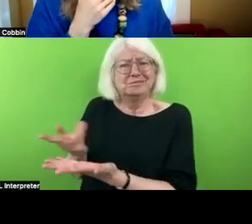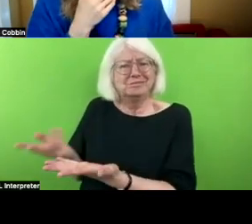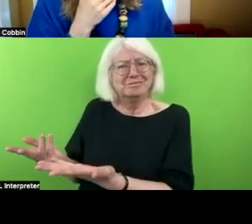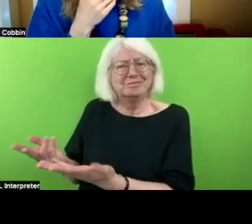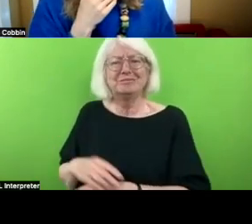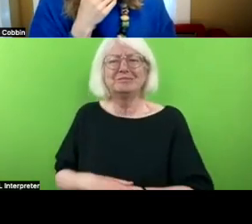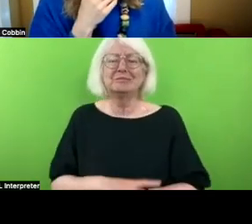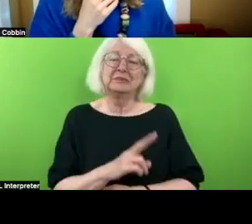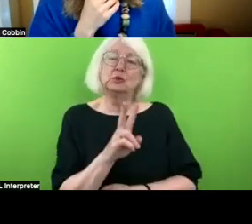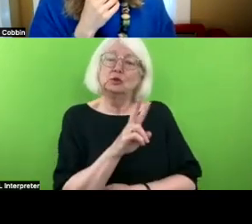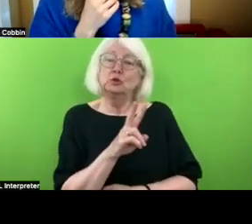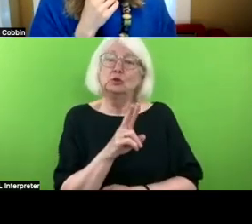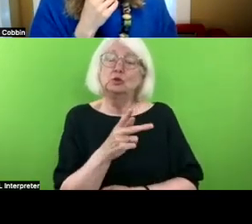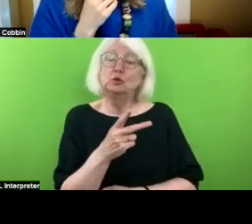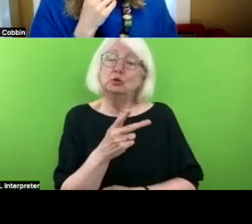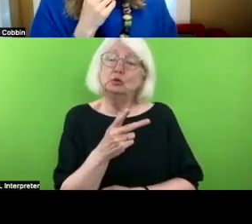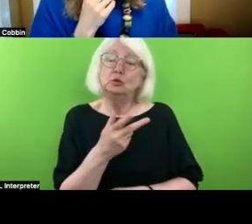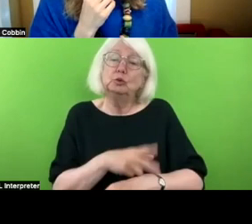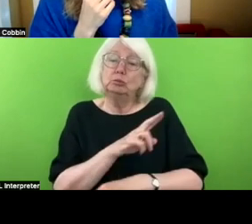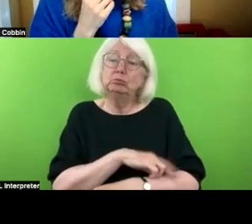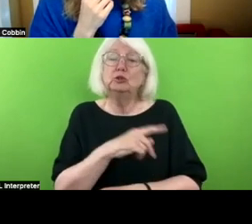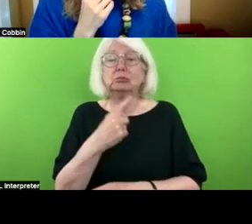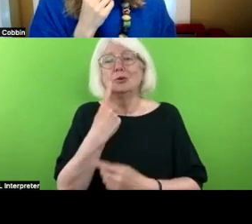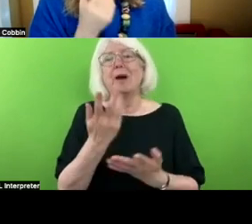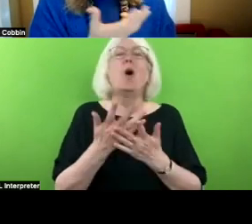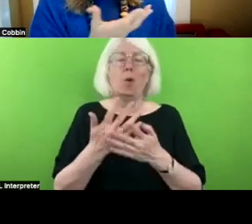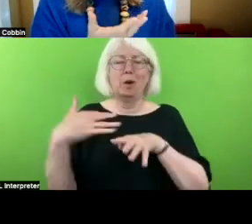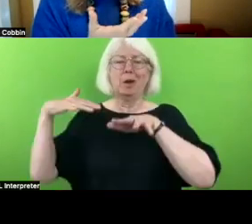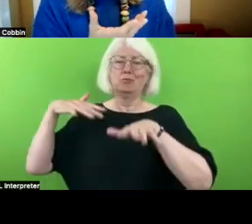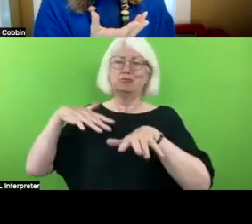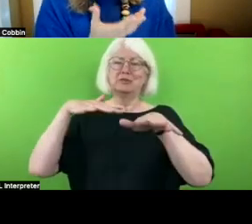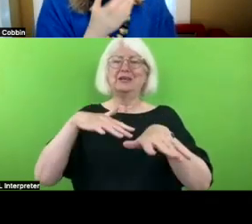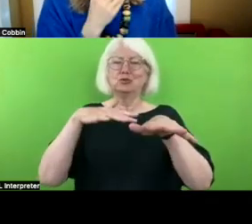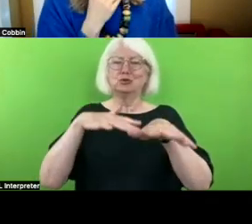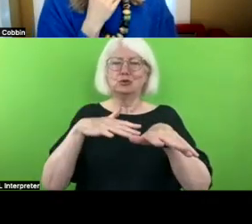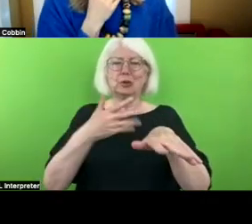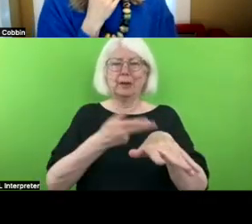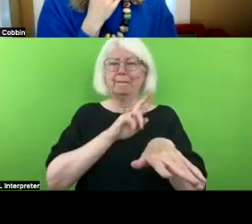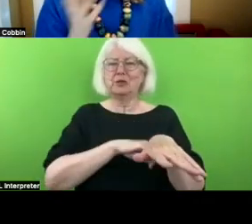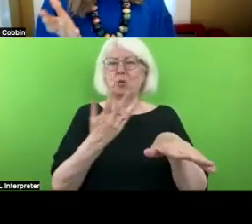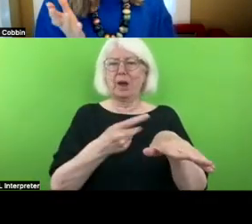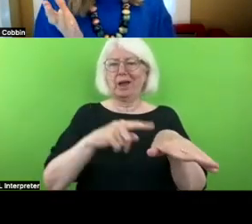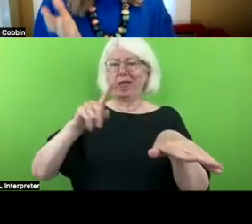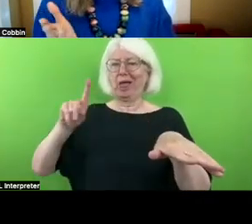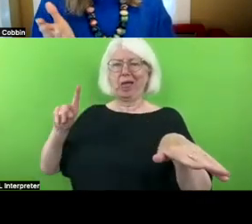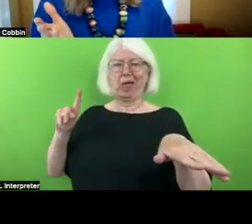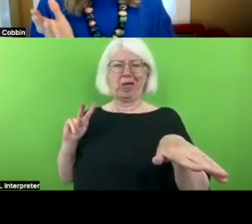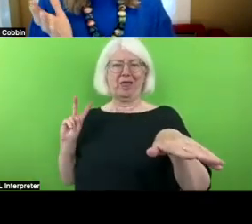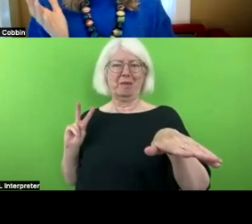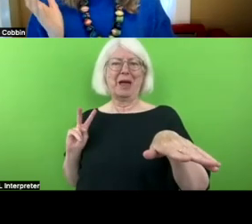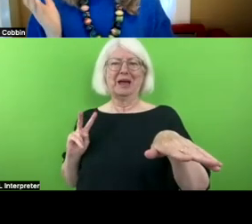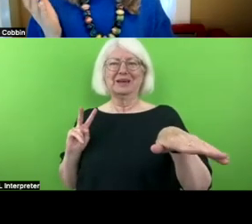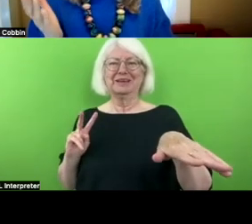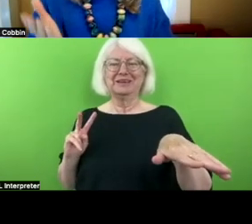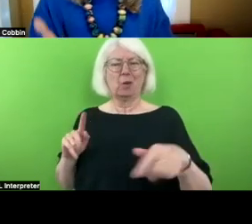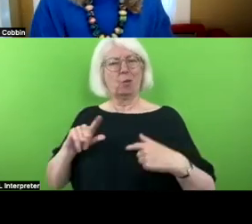who talked about the position in the procession in the cathedral, being at the back of the procession. But interestingly, one of them said that